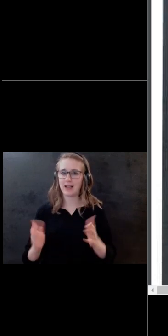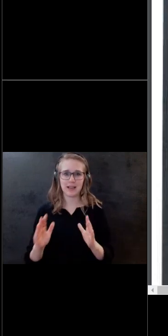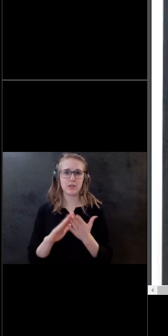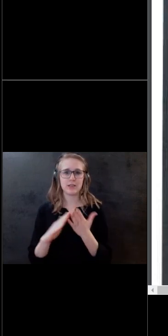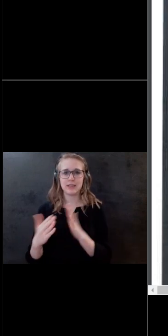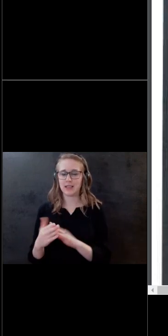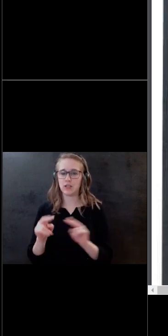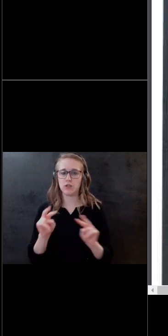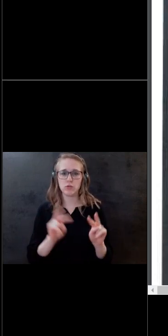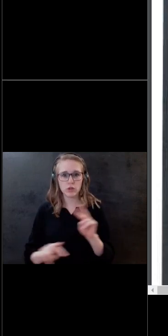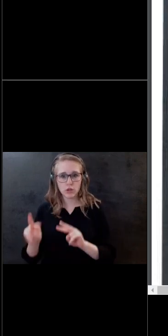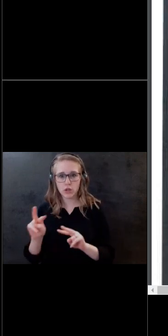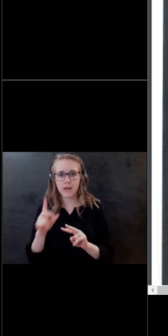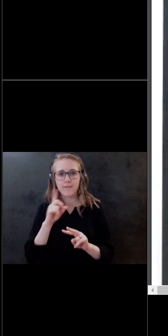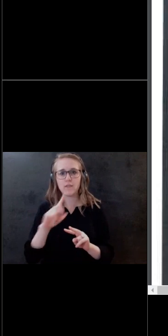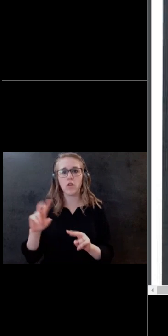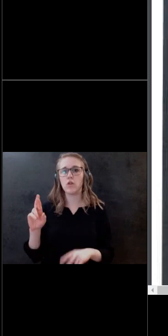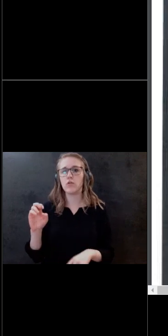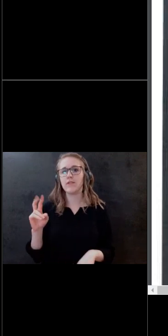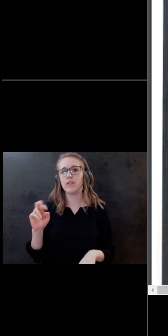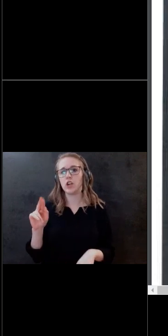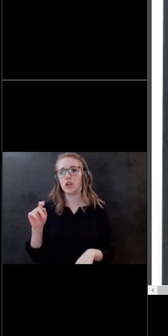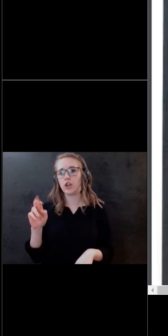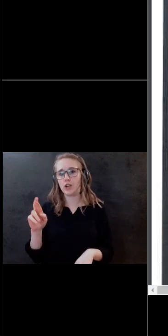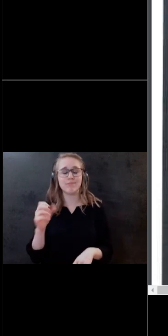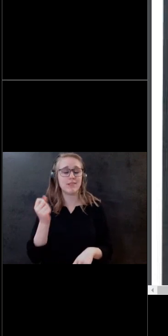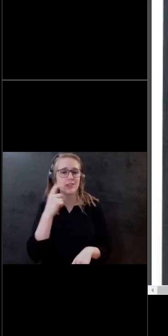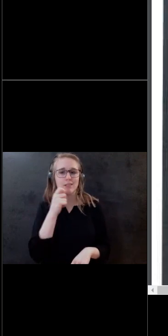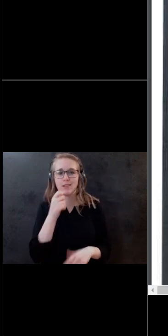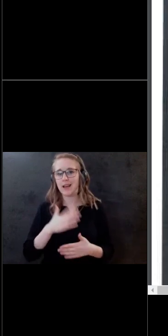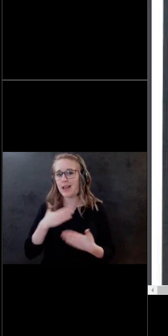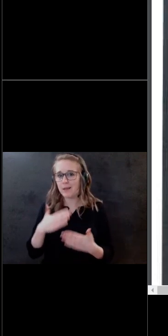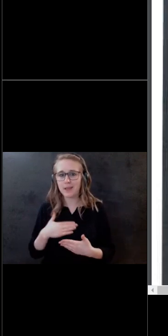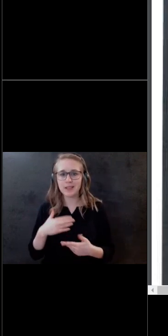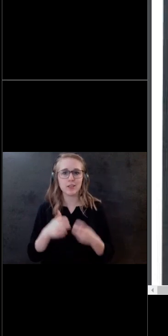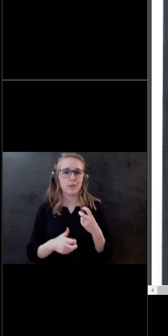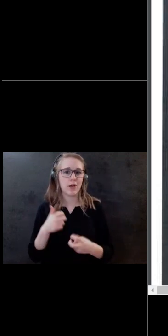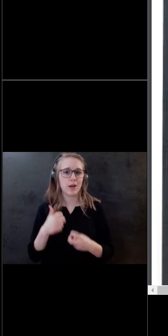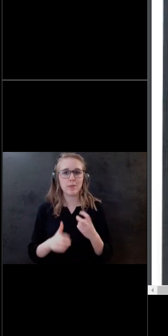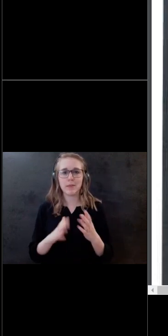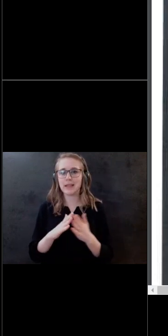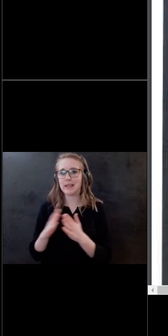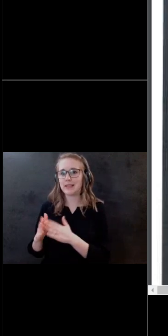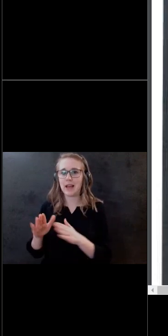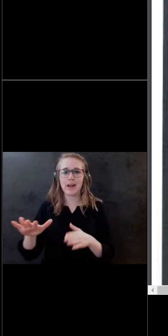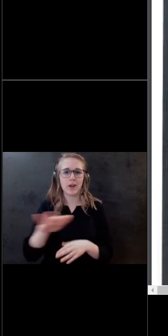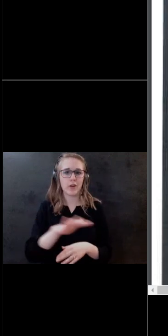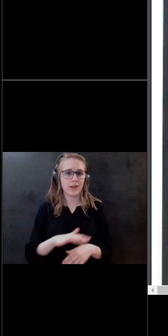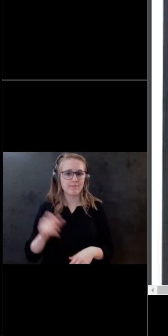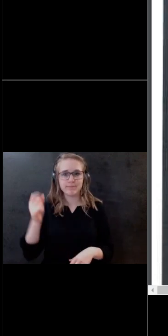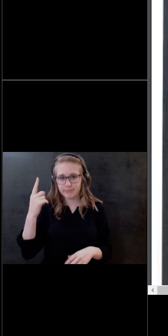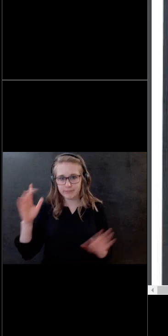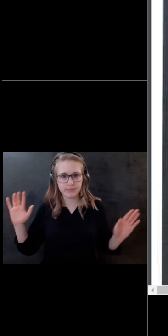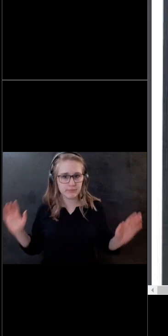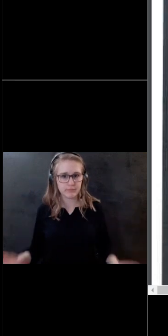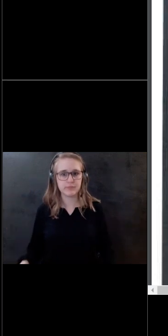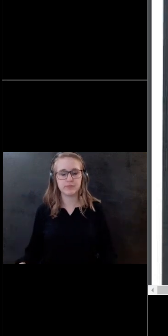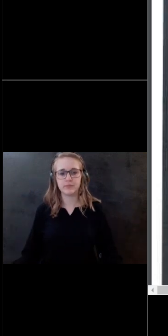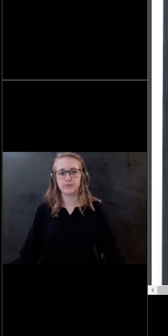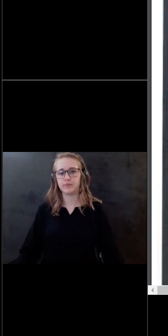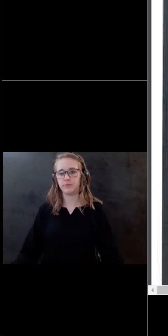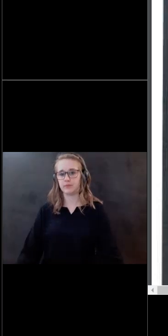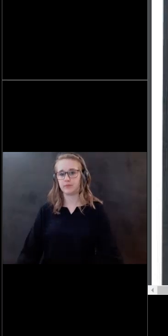look for reverter. And I understand you're not happy about that. And there was a problem with the town square. And I get that. You know, and so as a